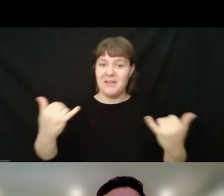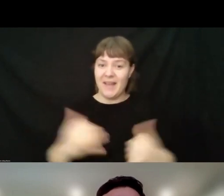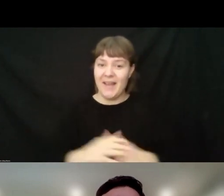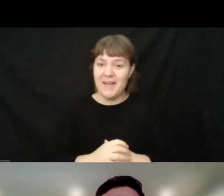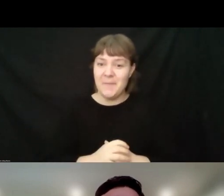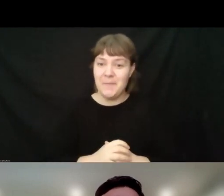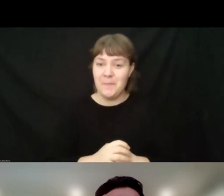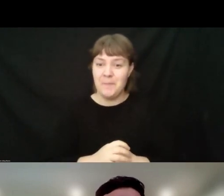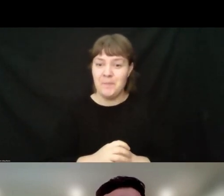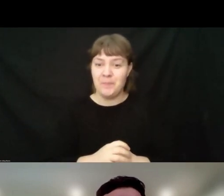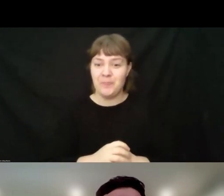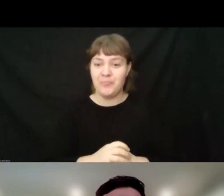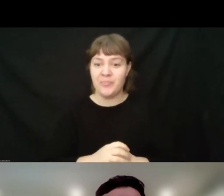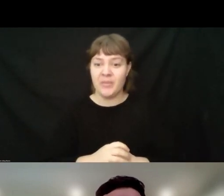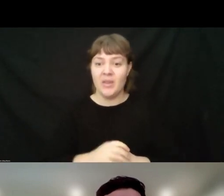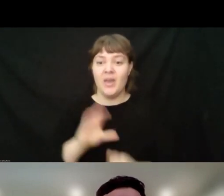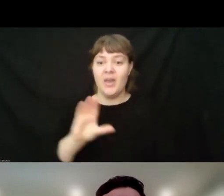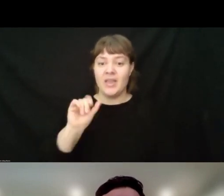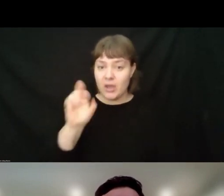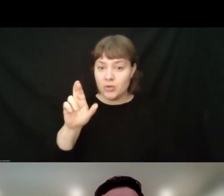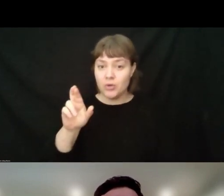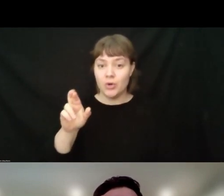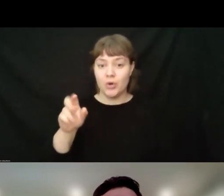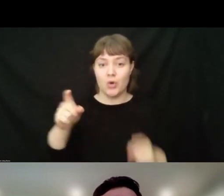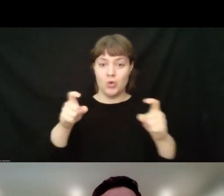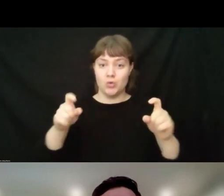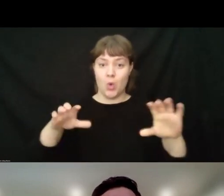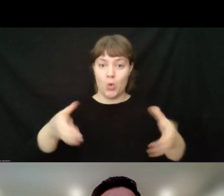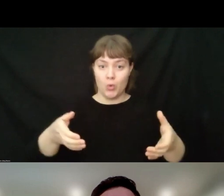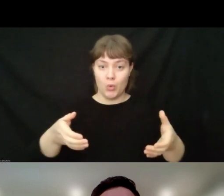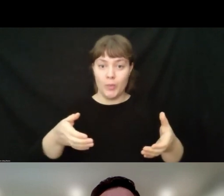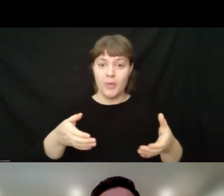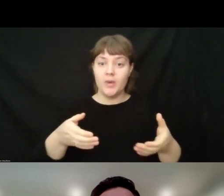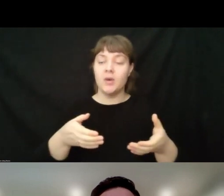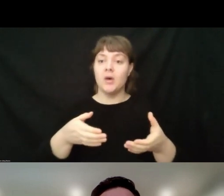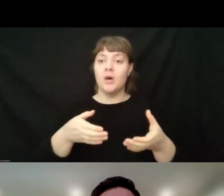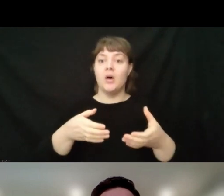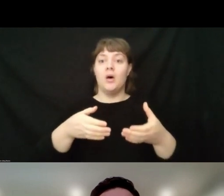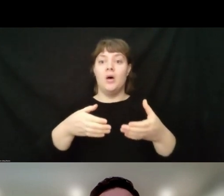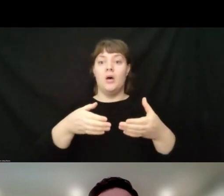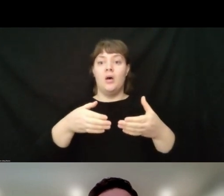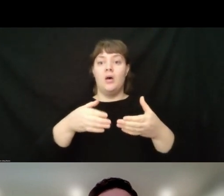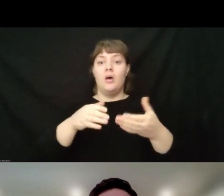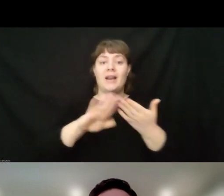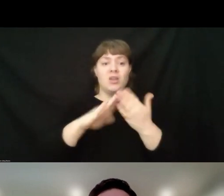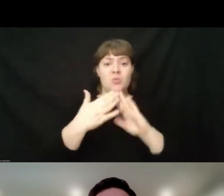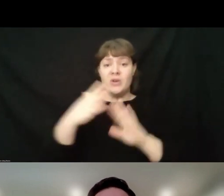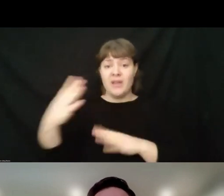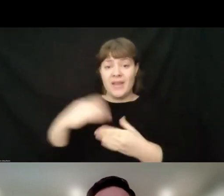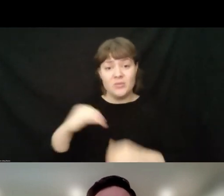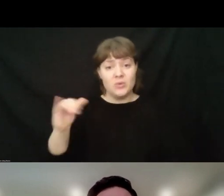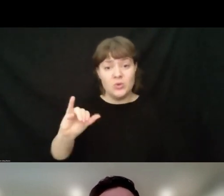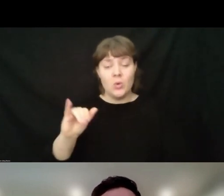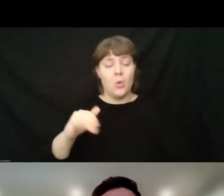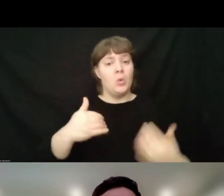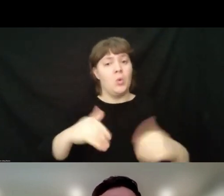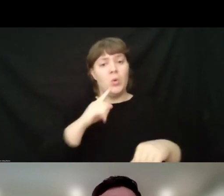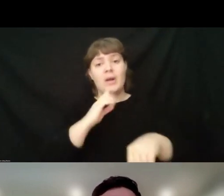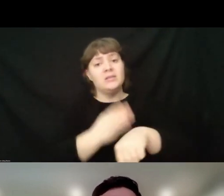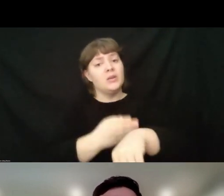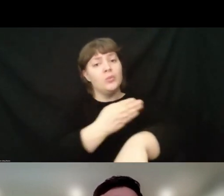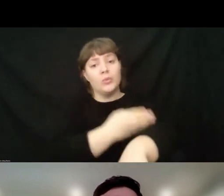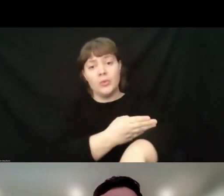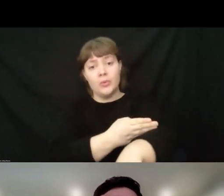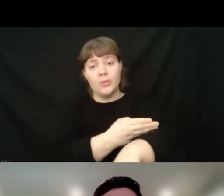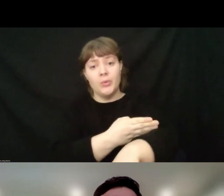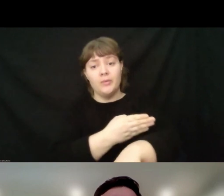and the Cancer Control Group, which really has, I think, in community engagement, has really improved